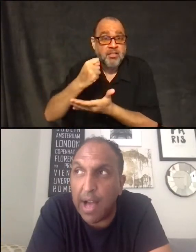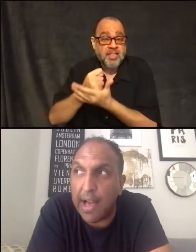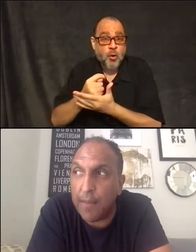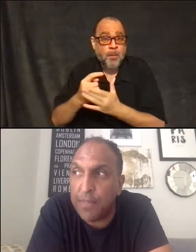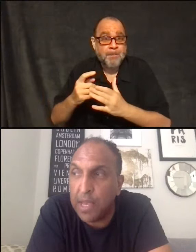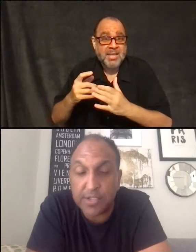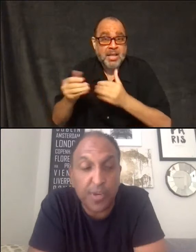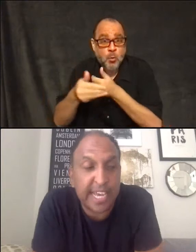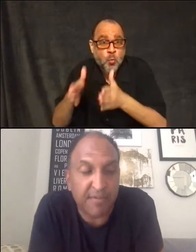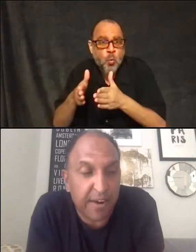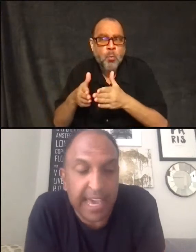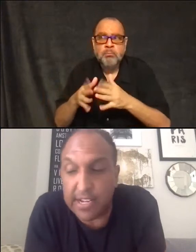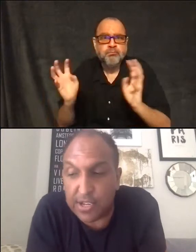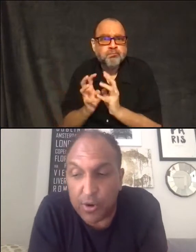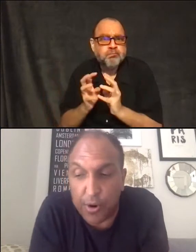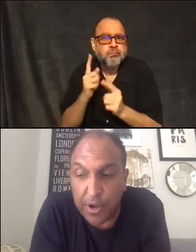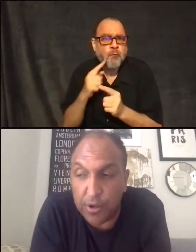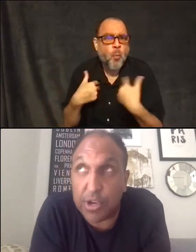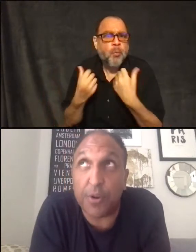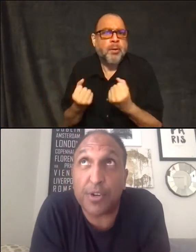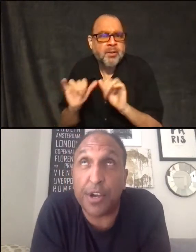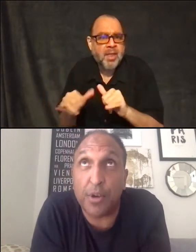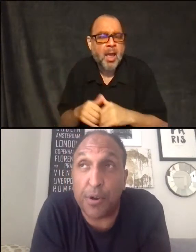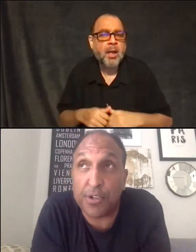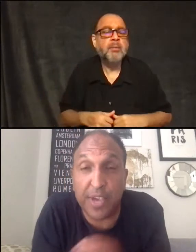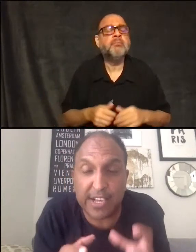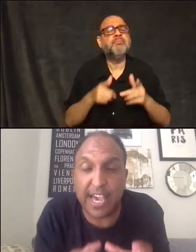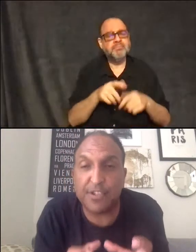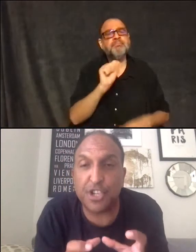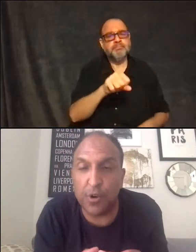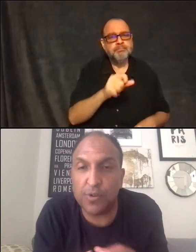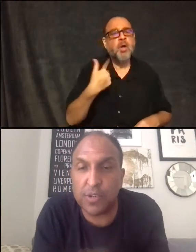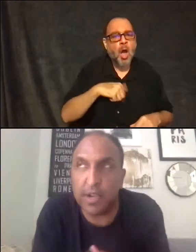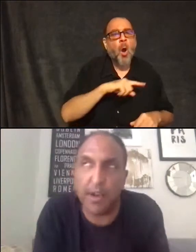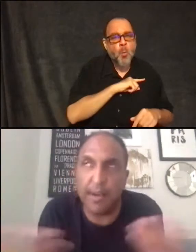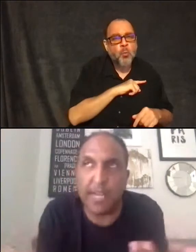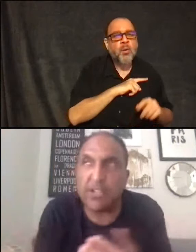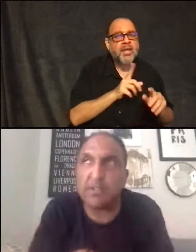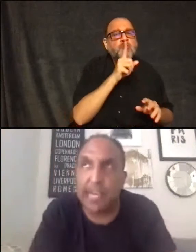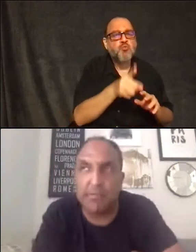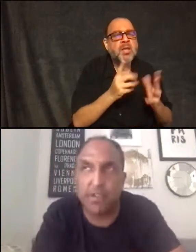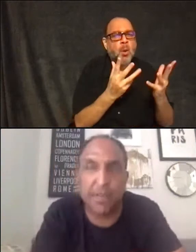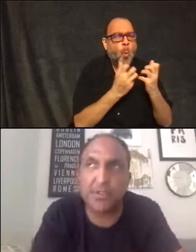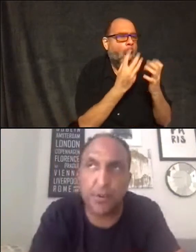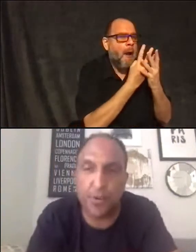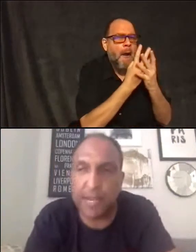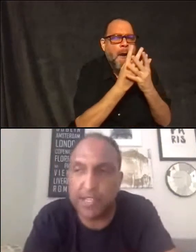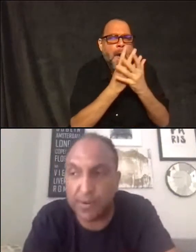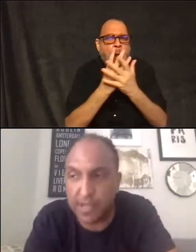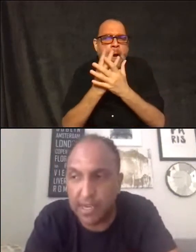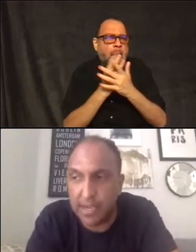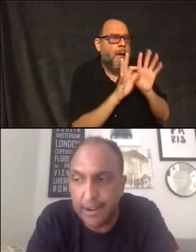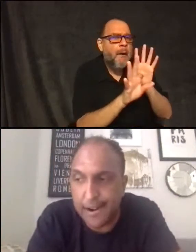Yeah, well, so we take a very editorial, curatorial approach. So we actually have shows. I'm not just like jumping into a room.